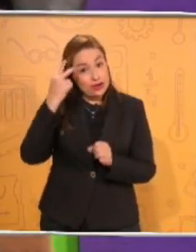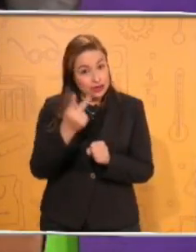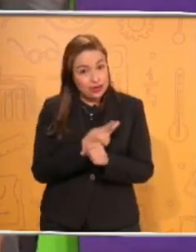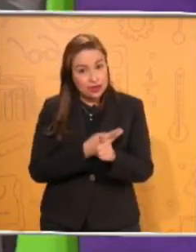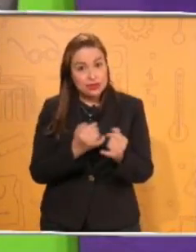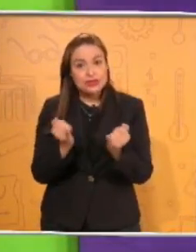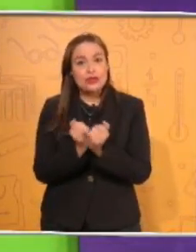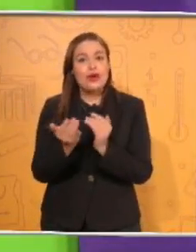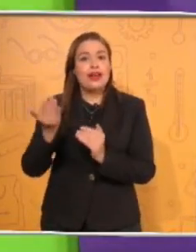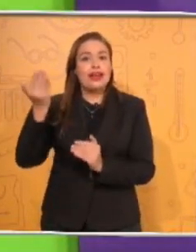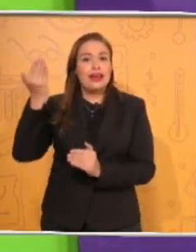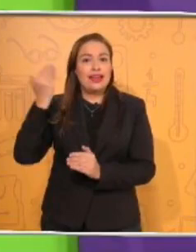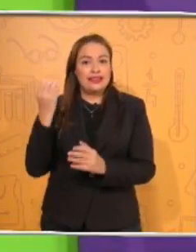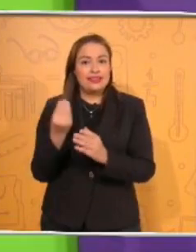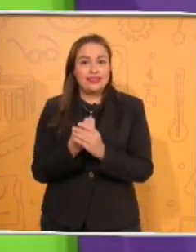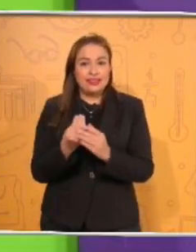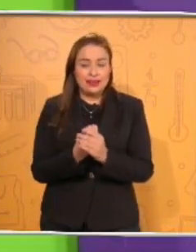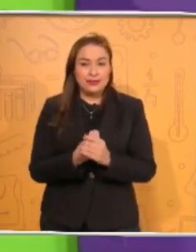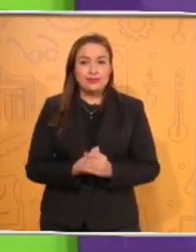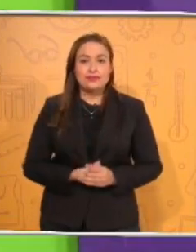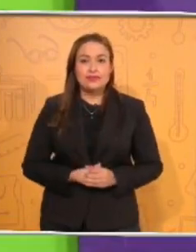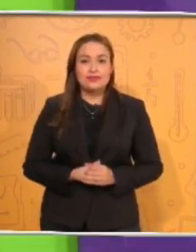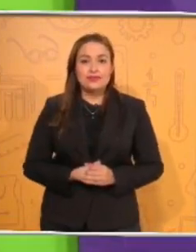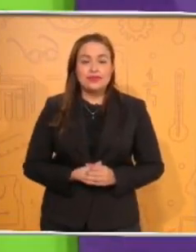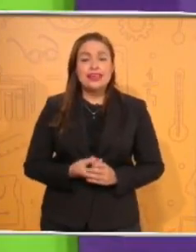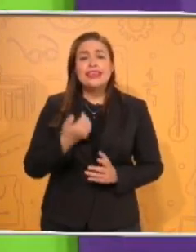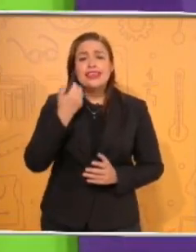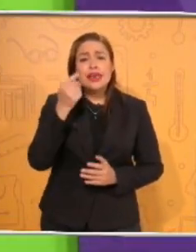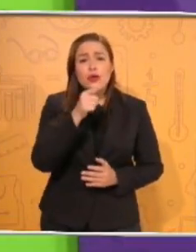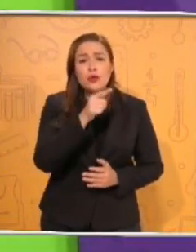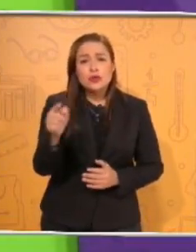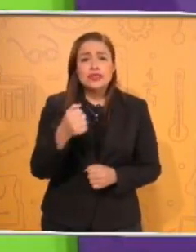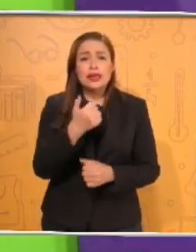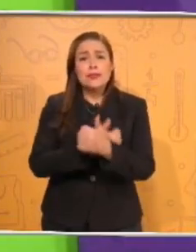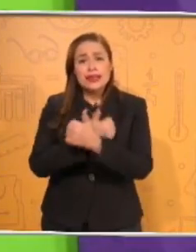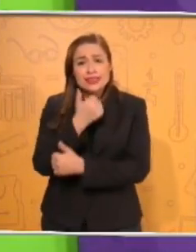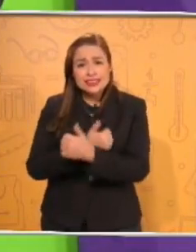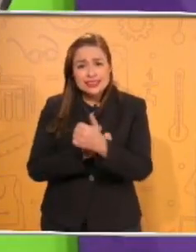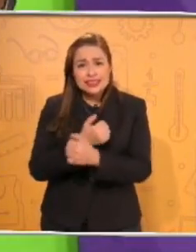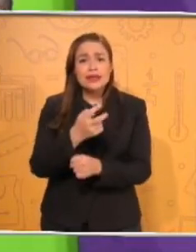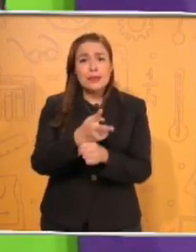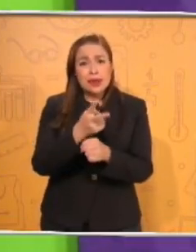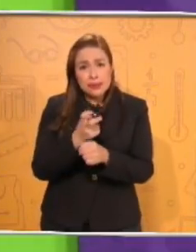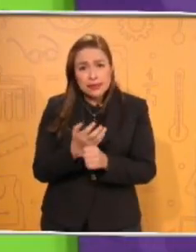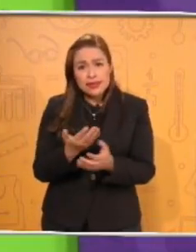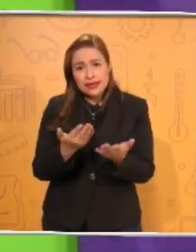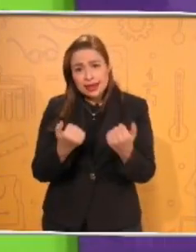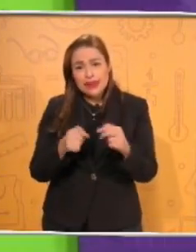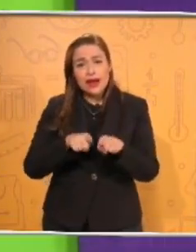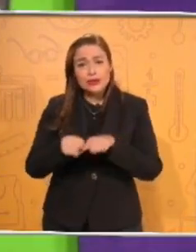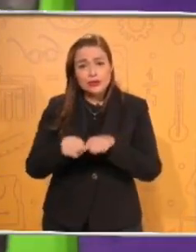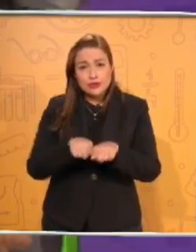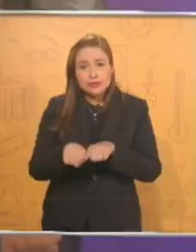last class. Active pause. I want you to participate. Invite your brother with the bottles of water.